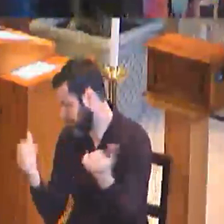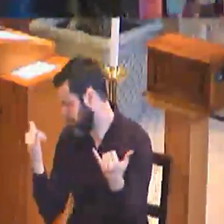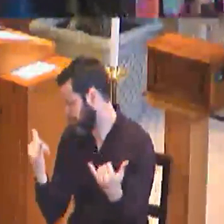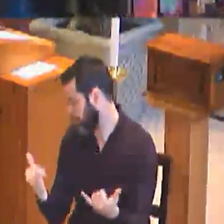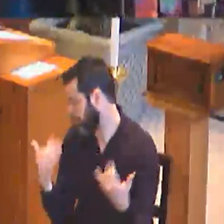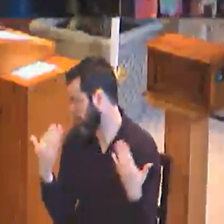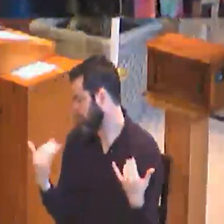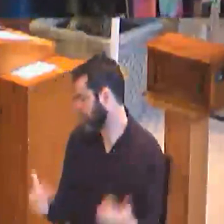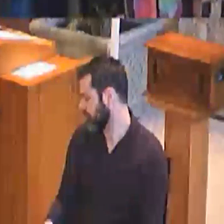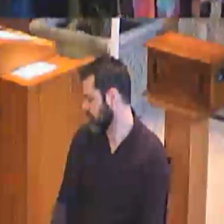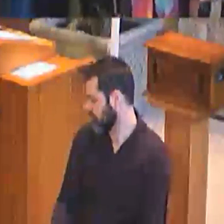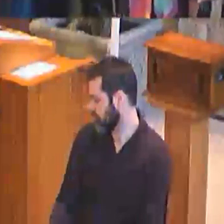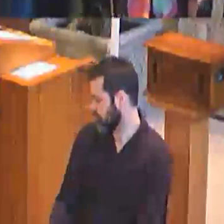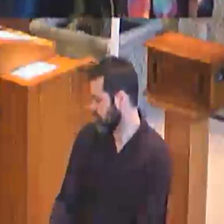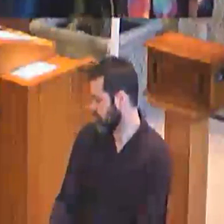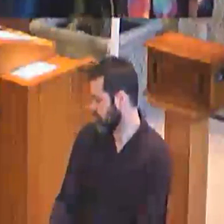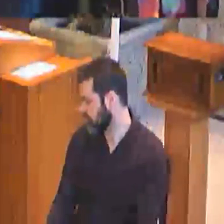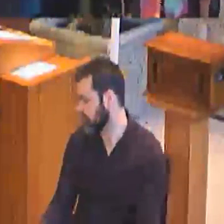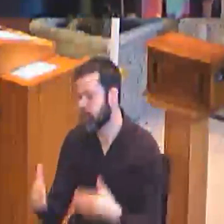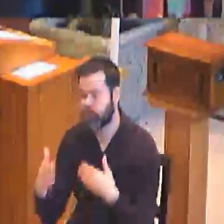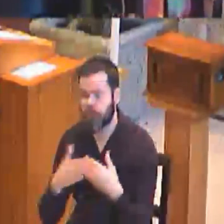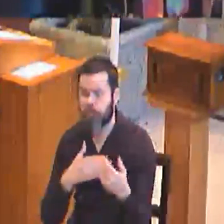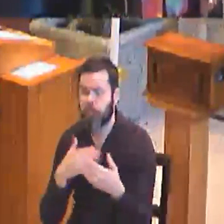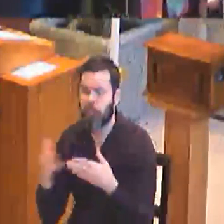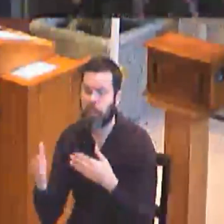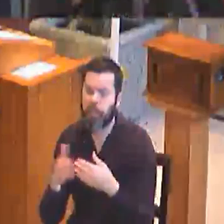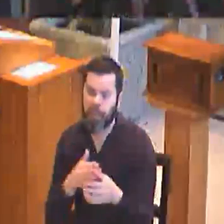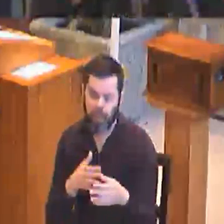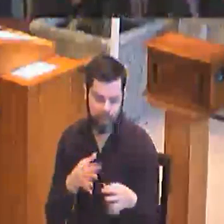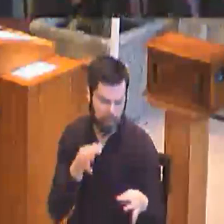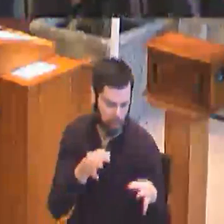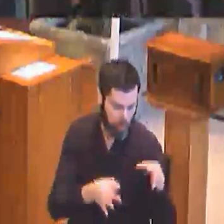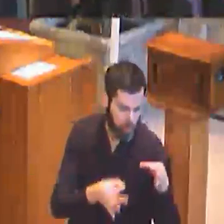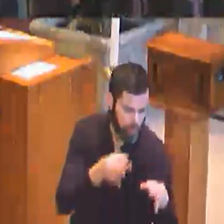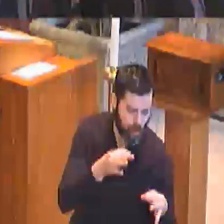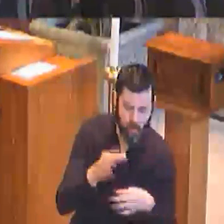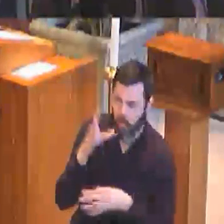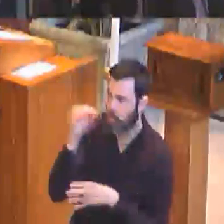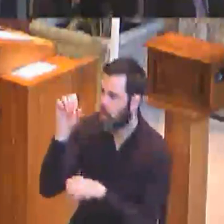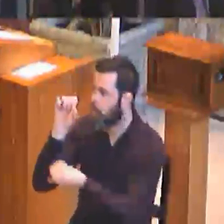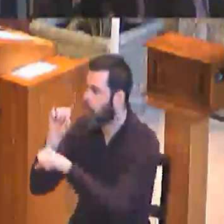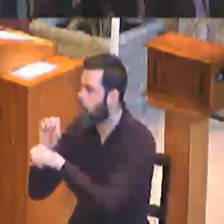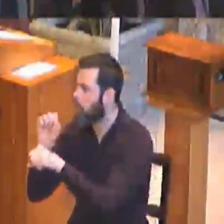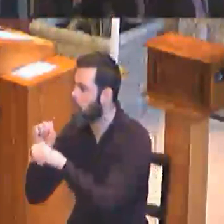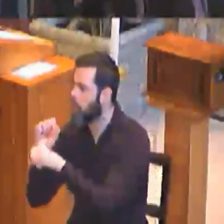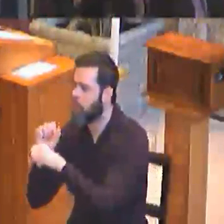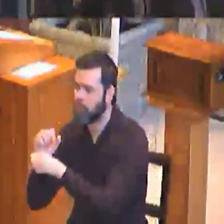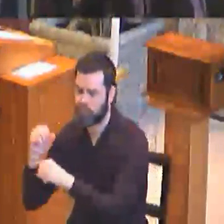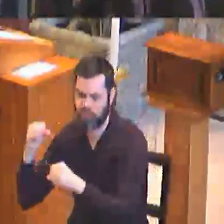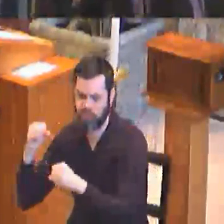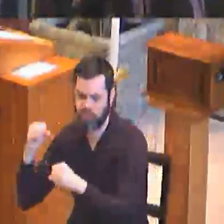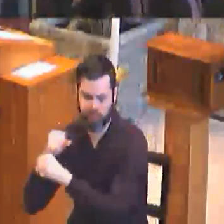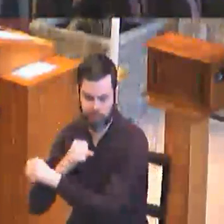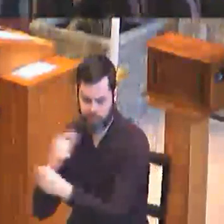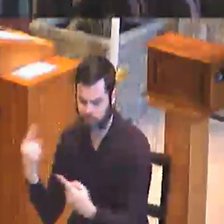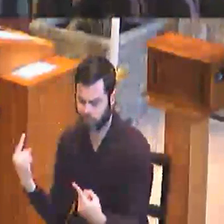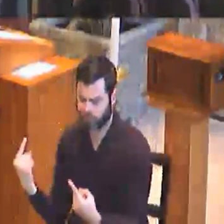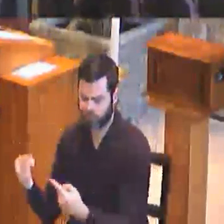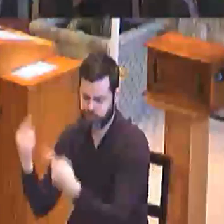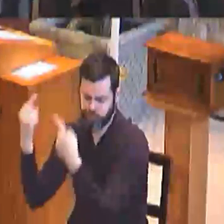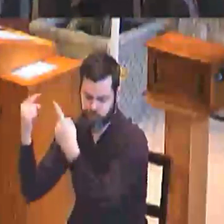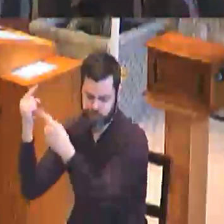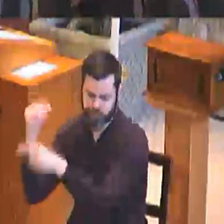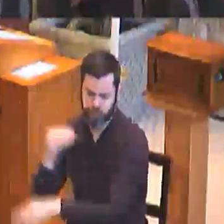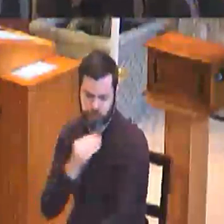go. Whether it's in the courtroom, at work, fighting in the boardroom, at home, trying